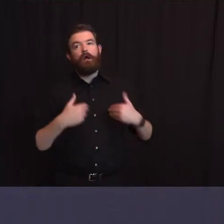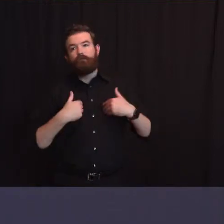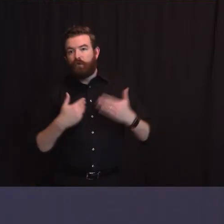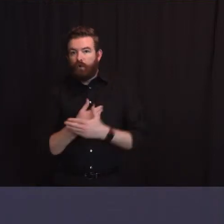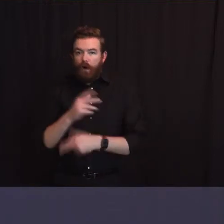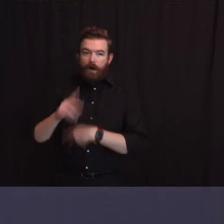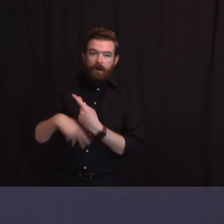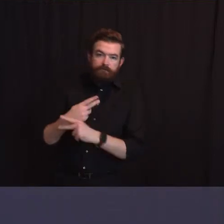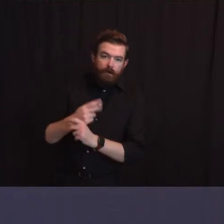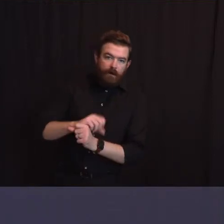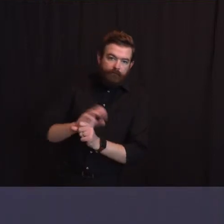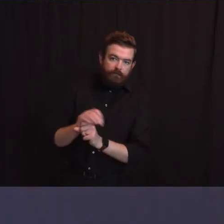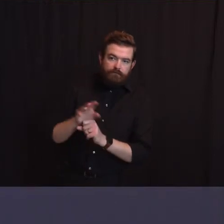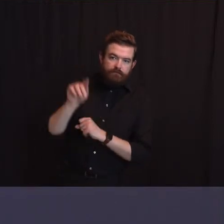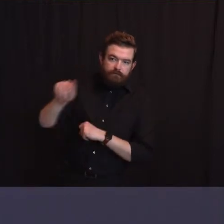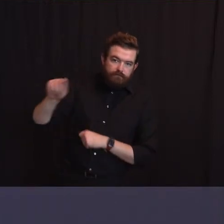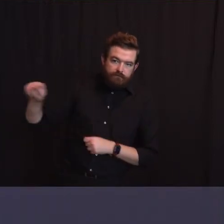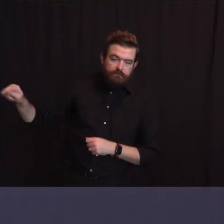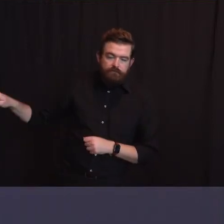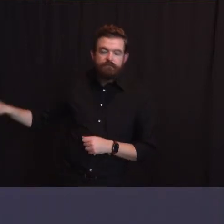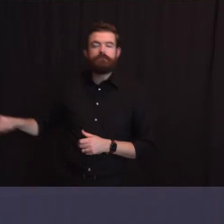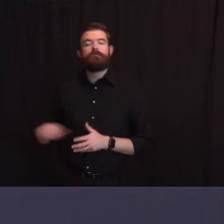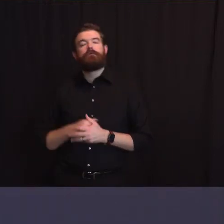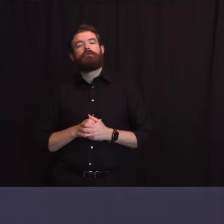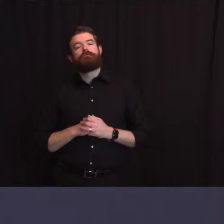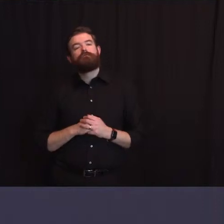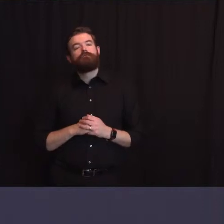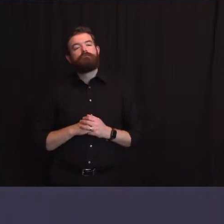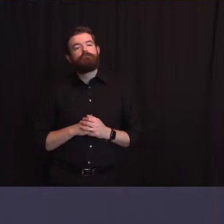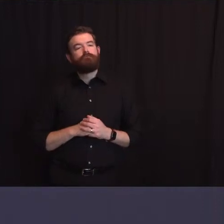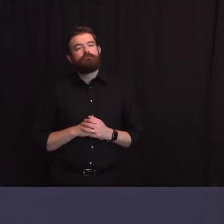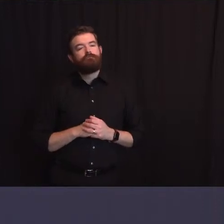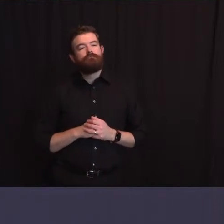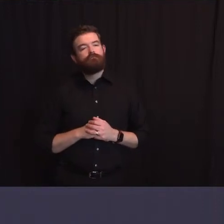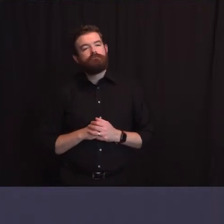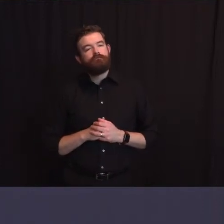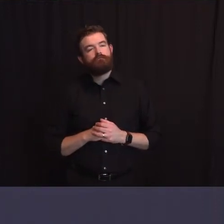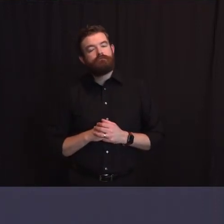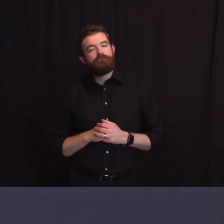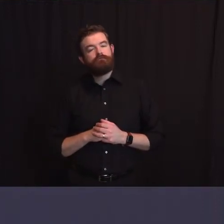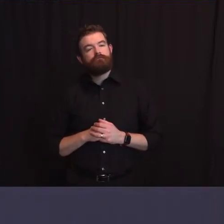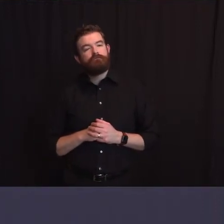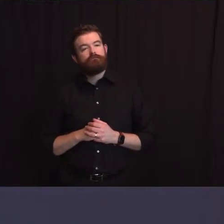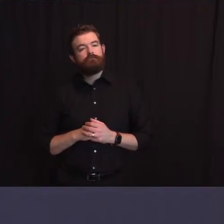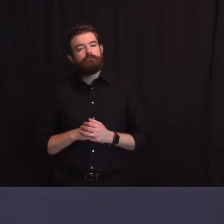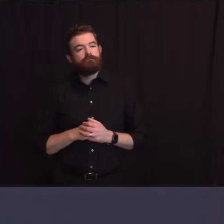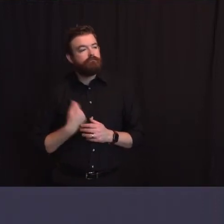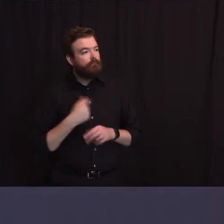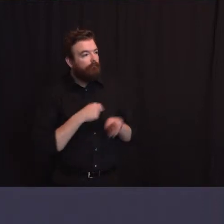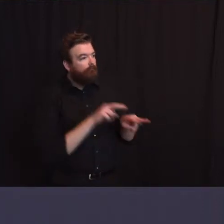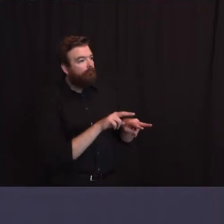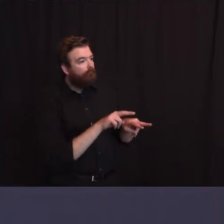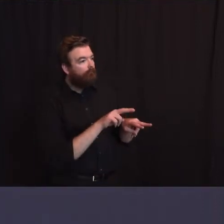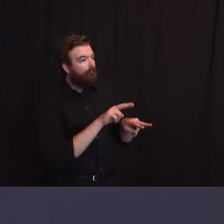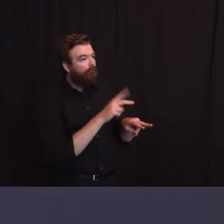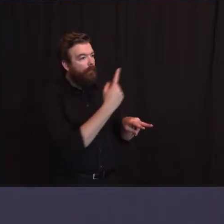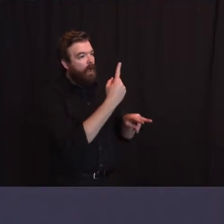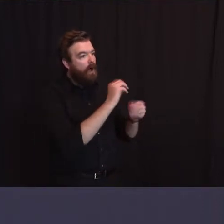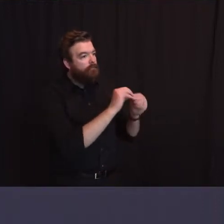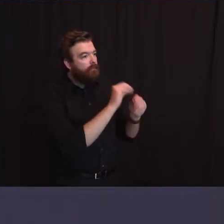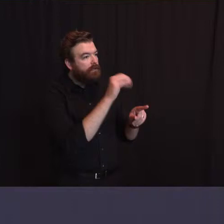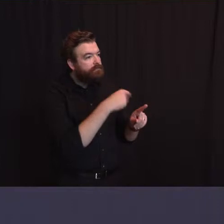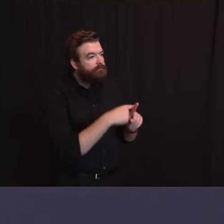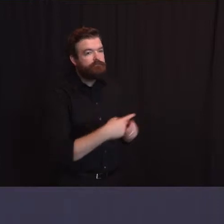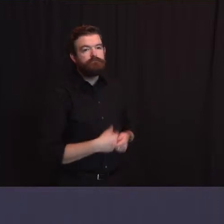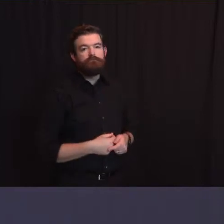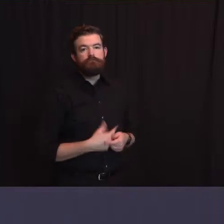positivity I mentioned. So it's not going to be one, it's not going to be one piece of data. It'll